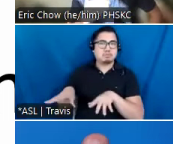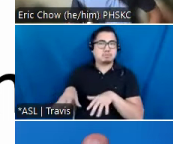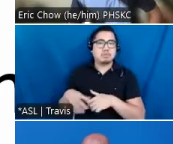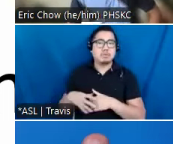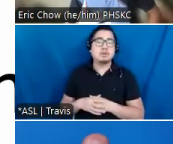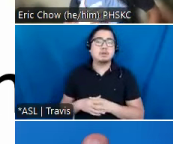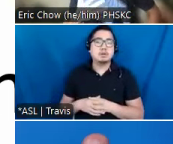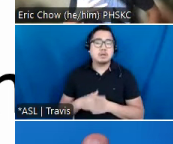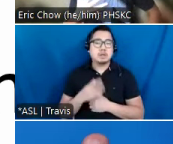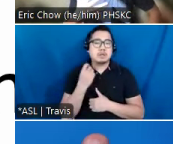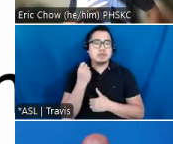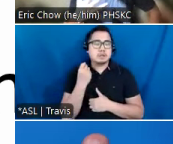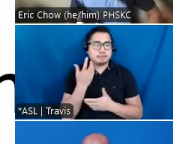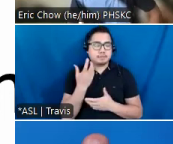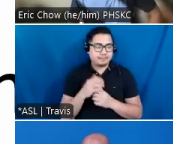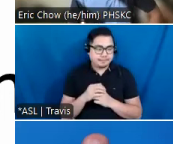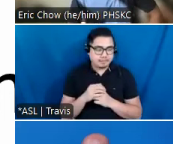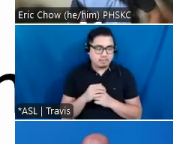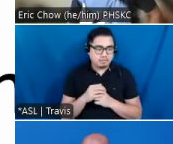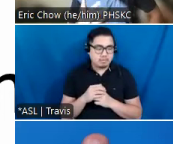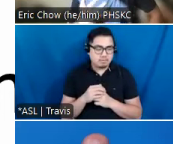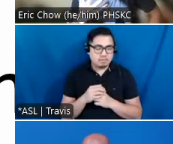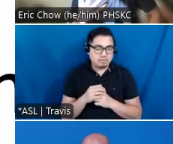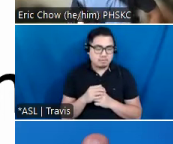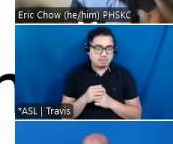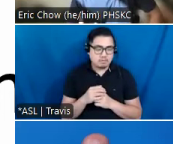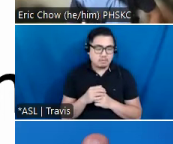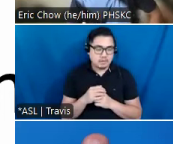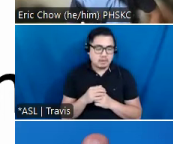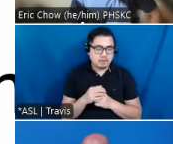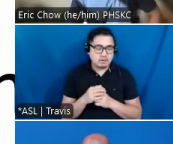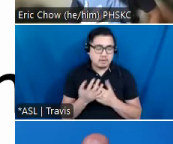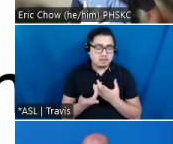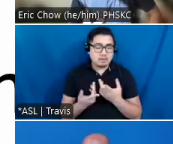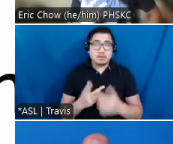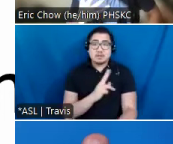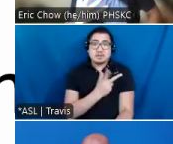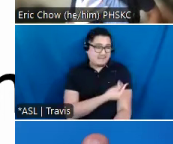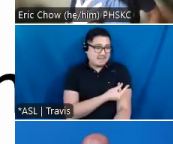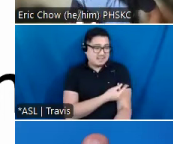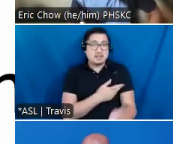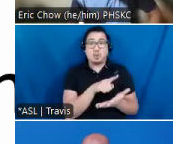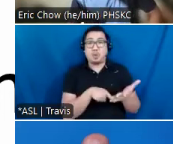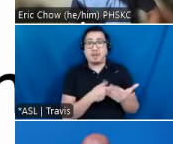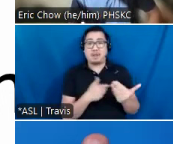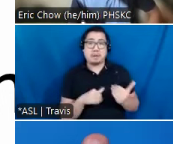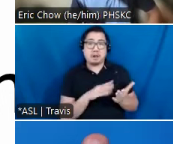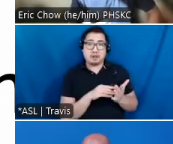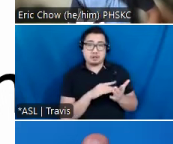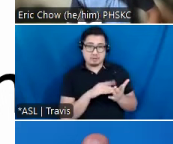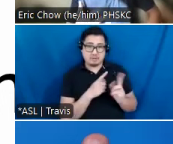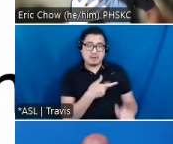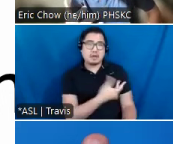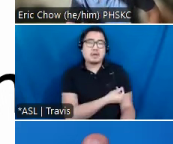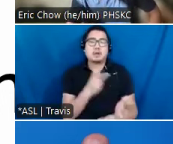the learned aspects from the vaccine can actually prevent you from getting severe disease, and